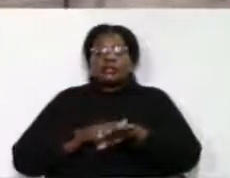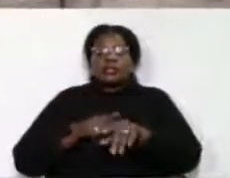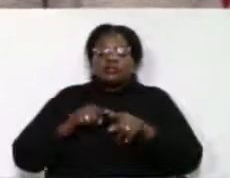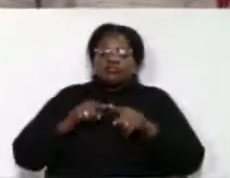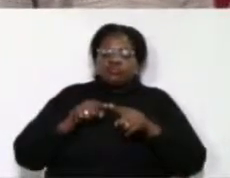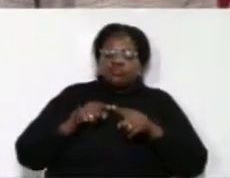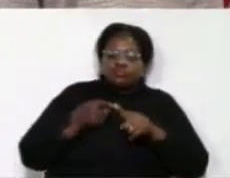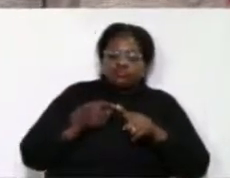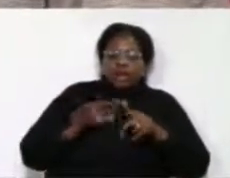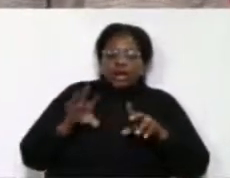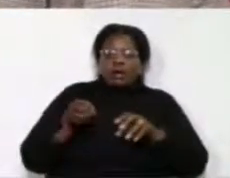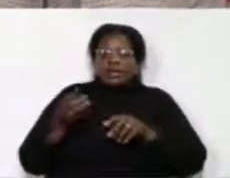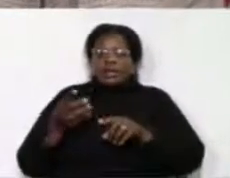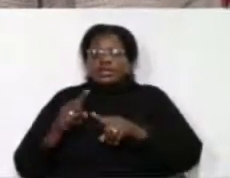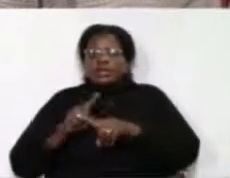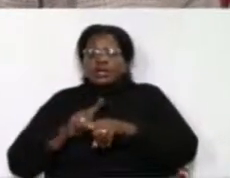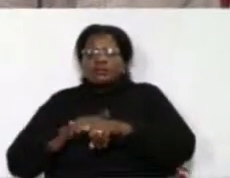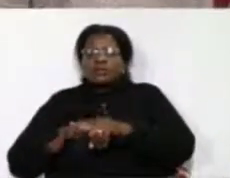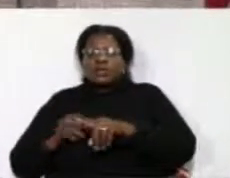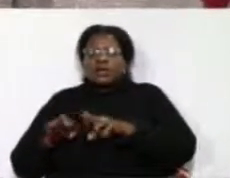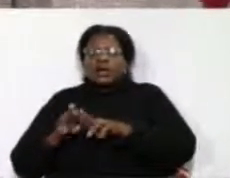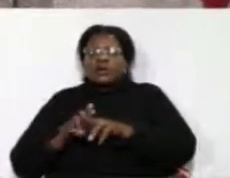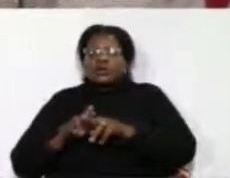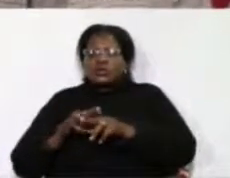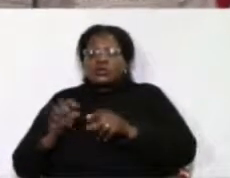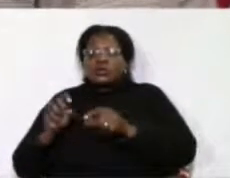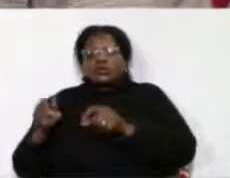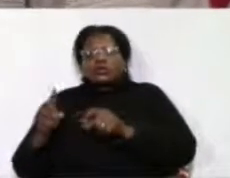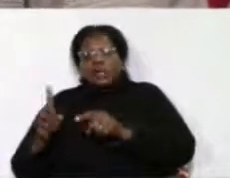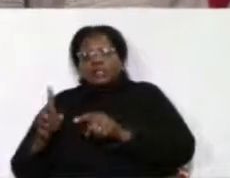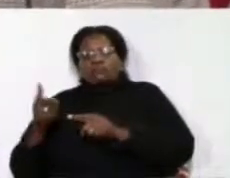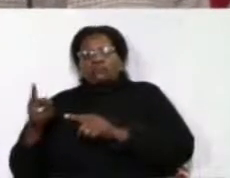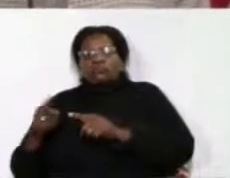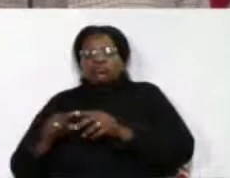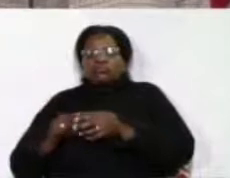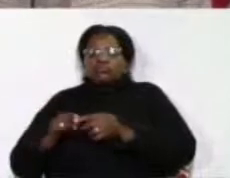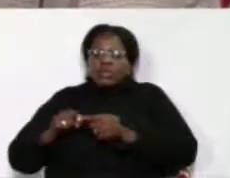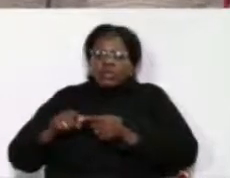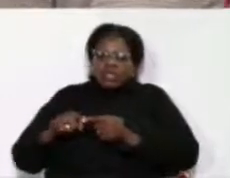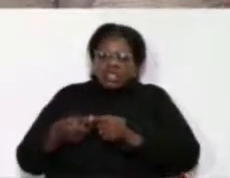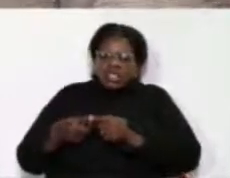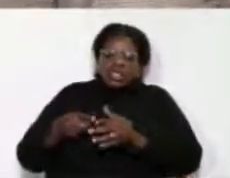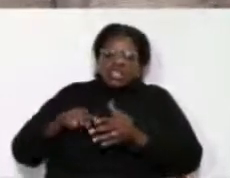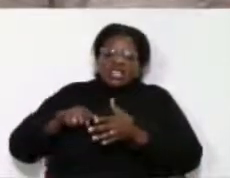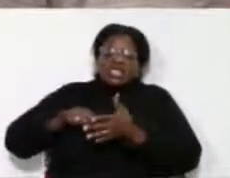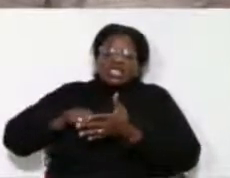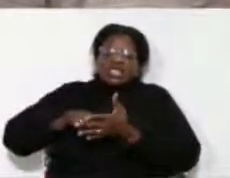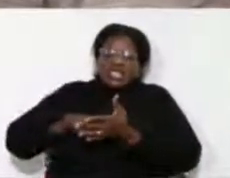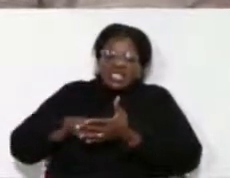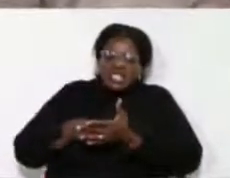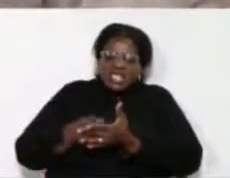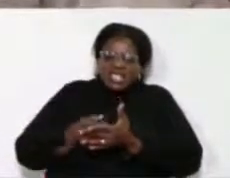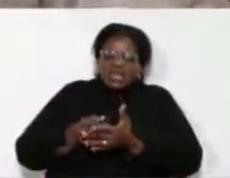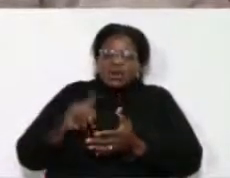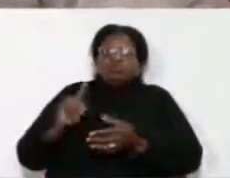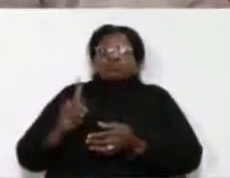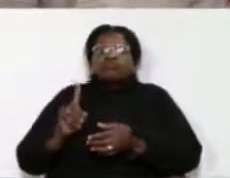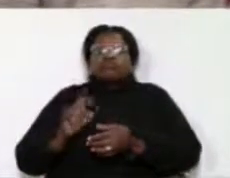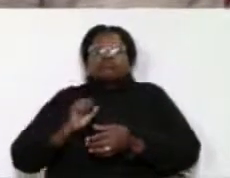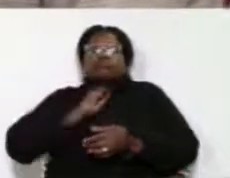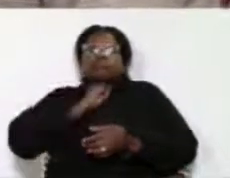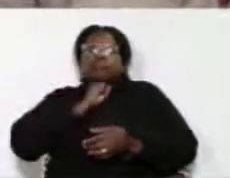a grinder? How many times did I drill a hole and use a drill? Even if it's on a chalkboard in your garage or workshop, just